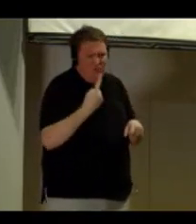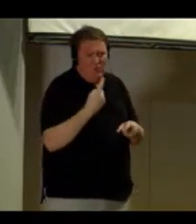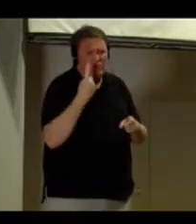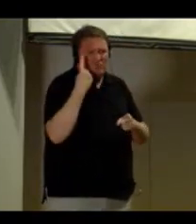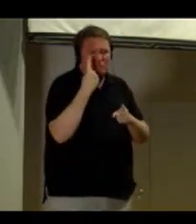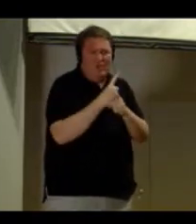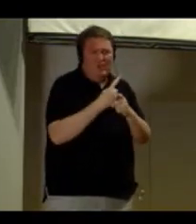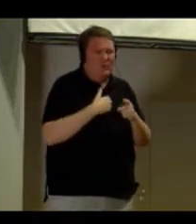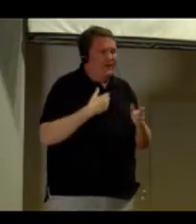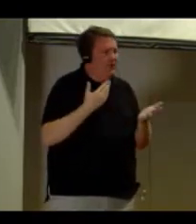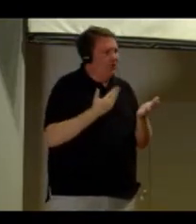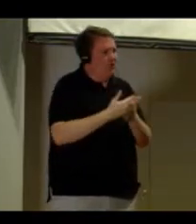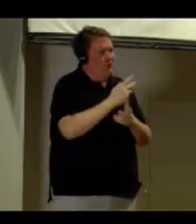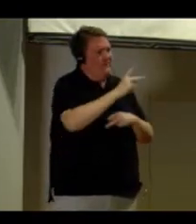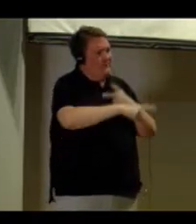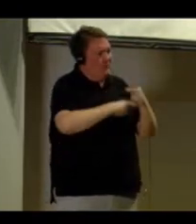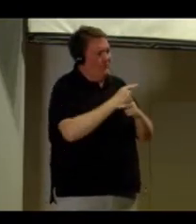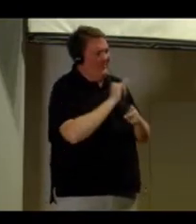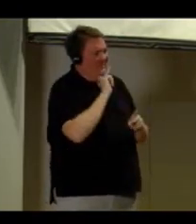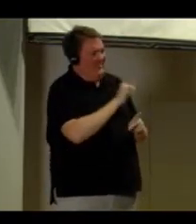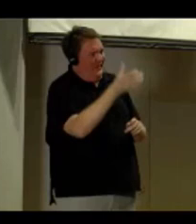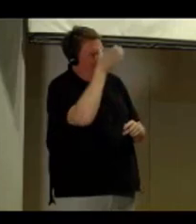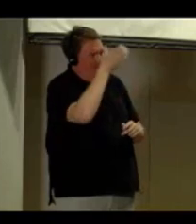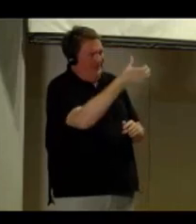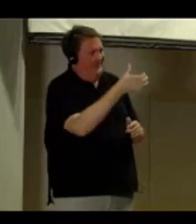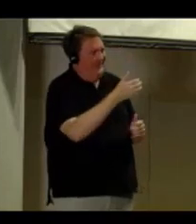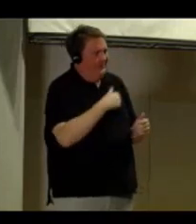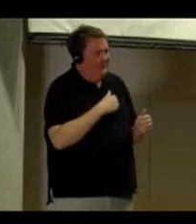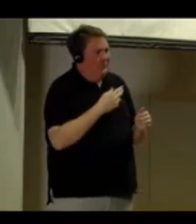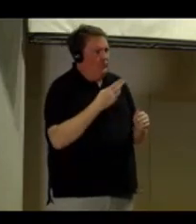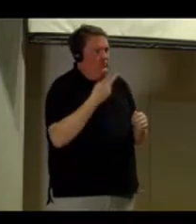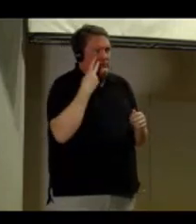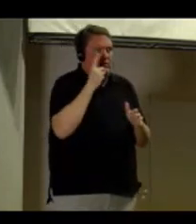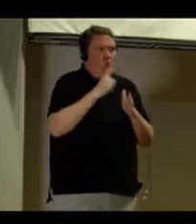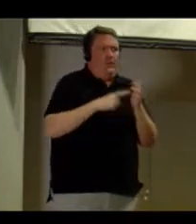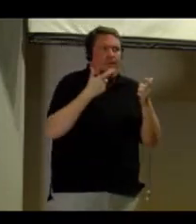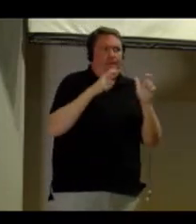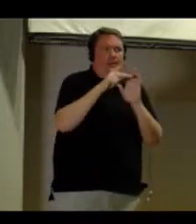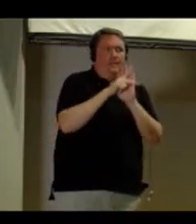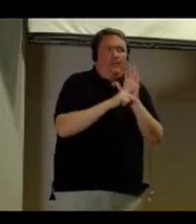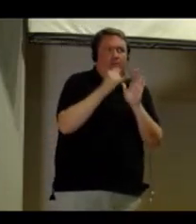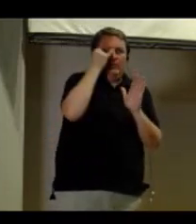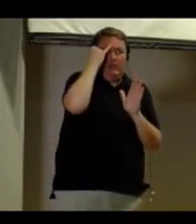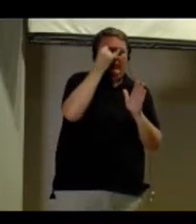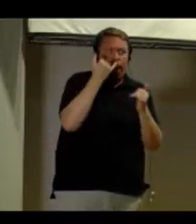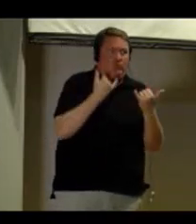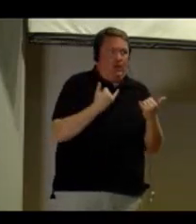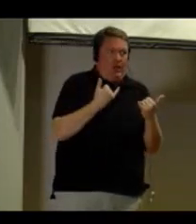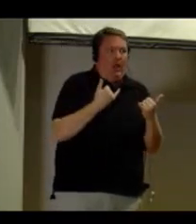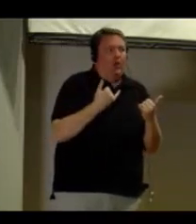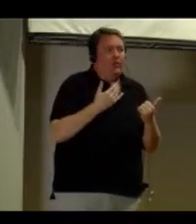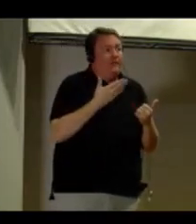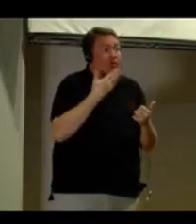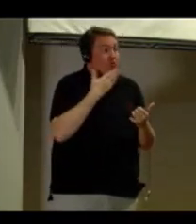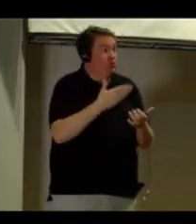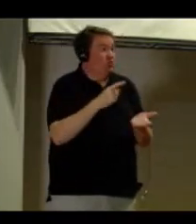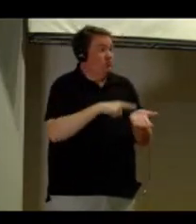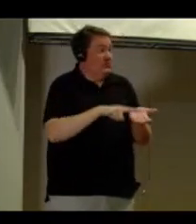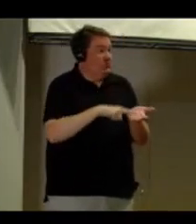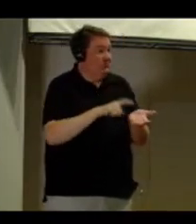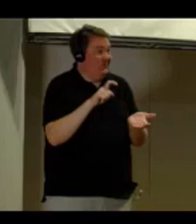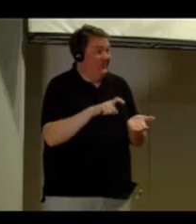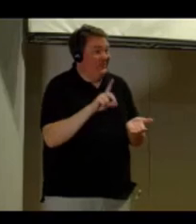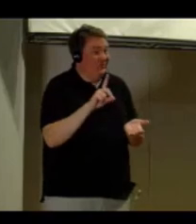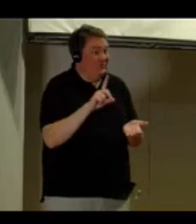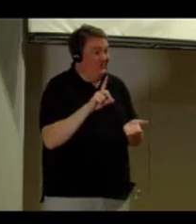a new version of that, depending on what are seen as the big policy ideas at the moment. That would be a good piece of work to do across institutions. I think